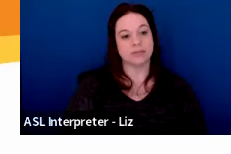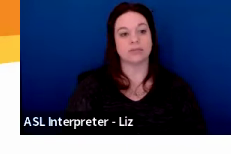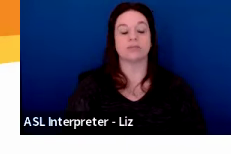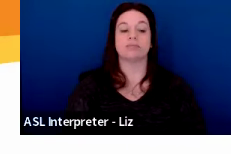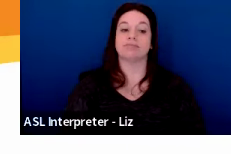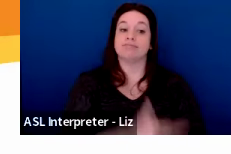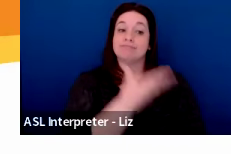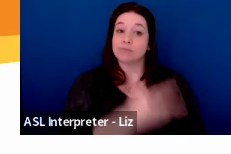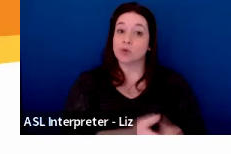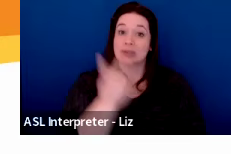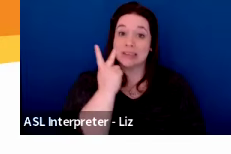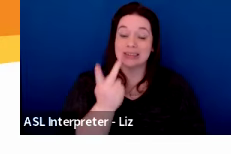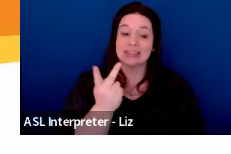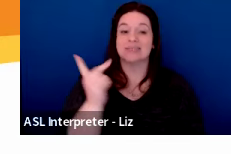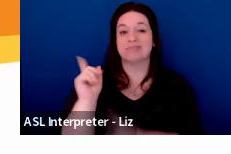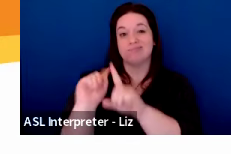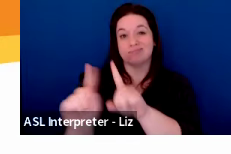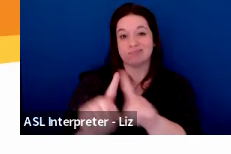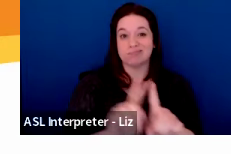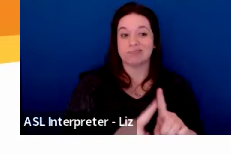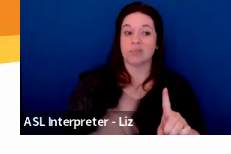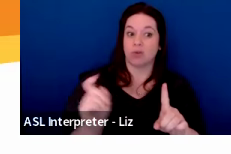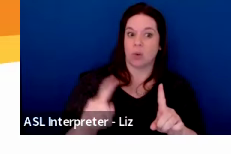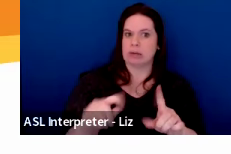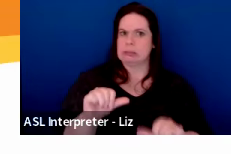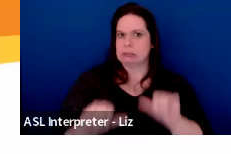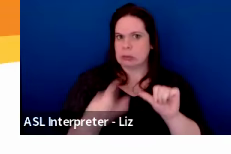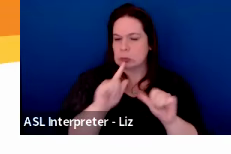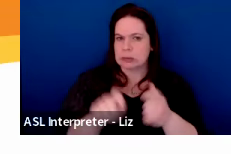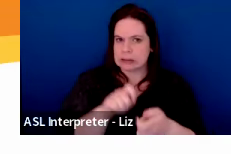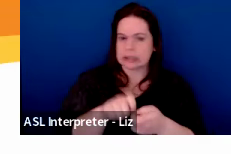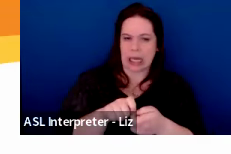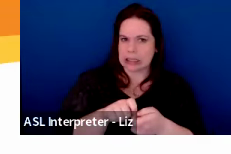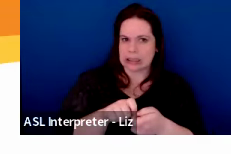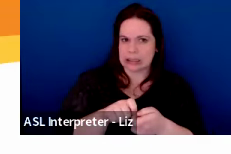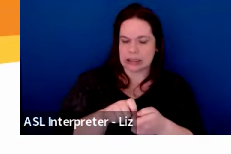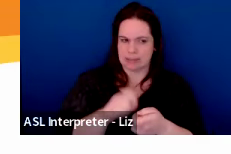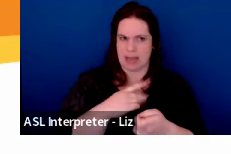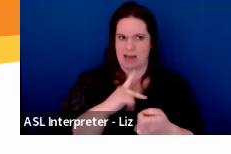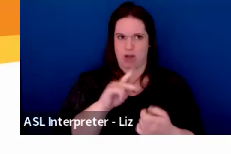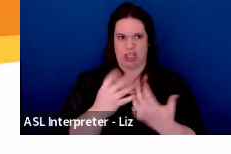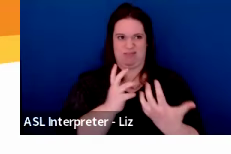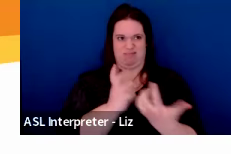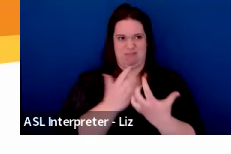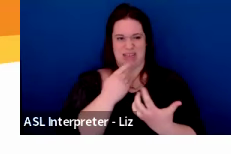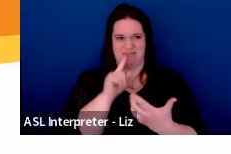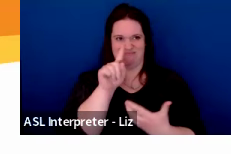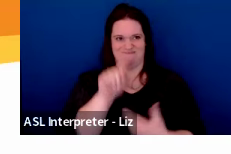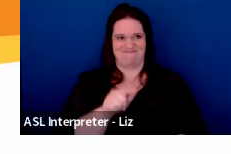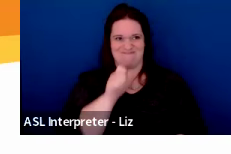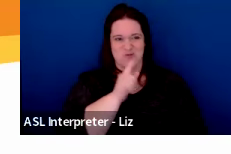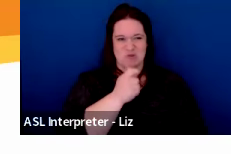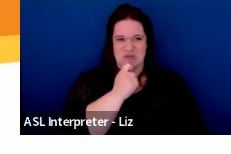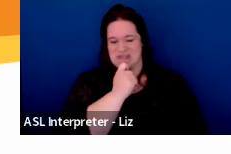can see, there's very different ones. If you have a question, you don't know exactly where your project fits, you can always ask us, but this